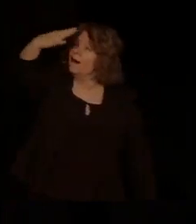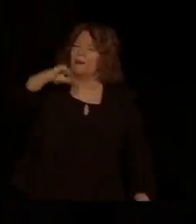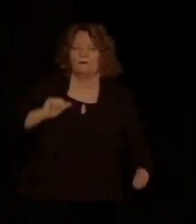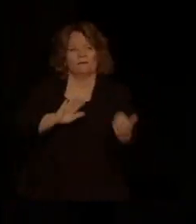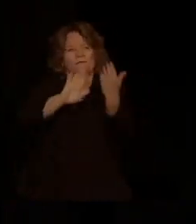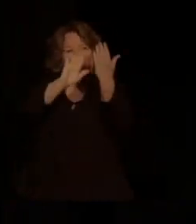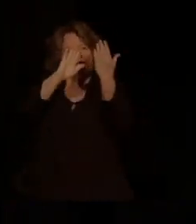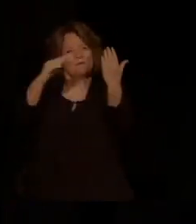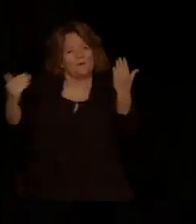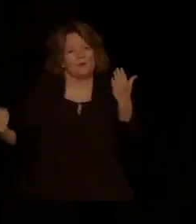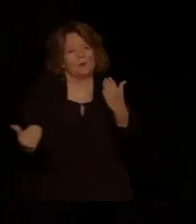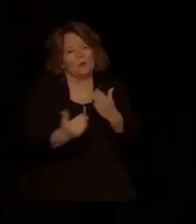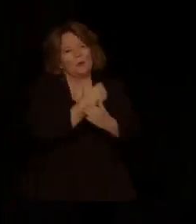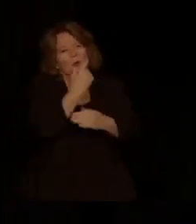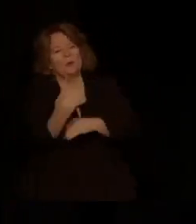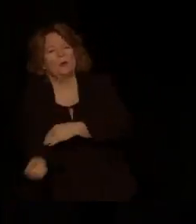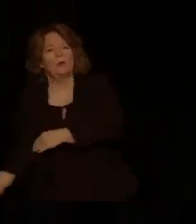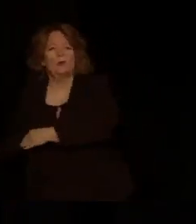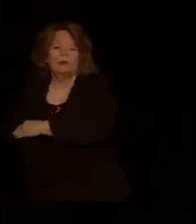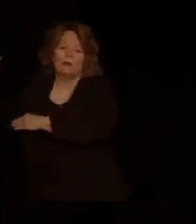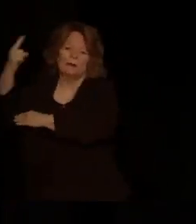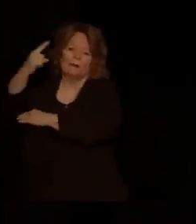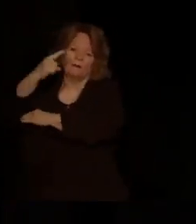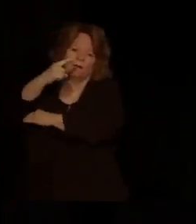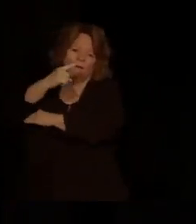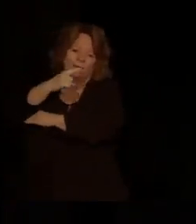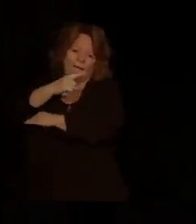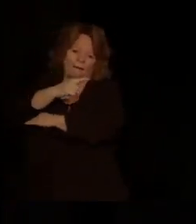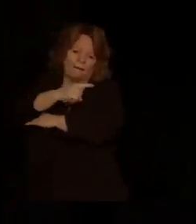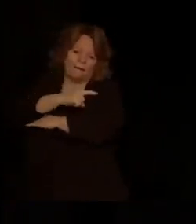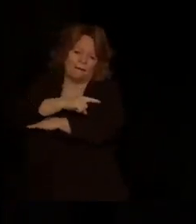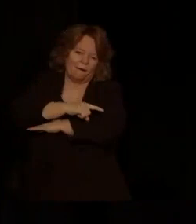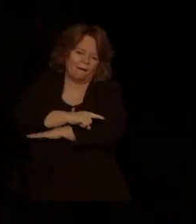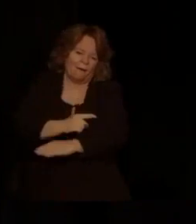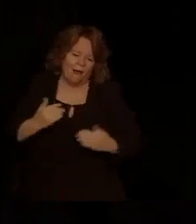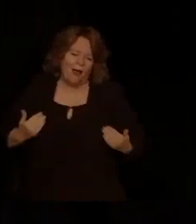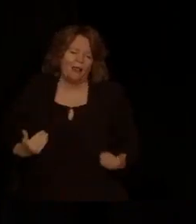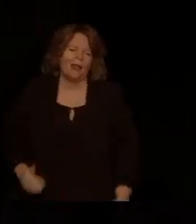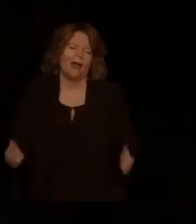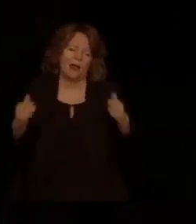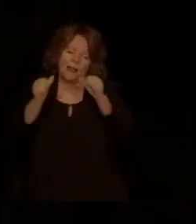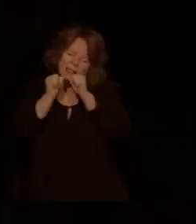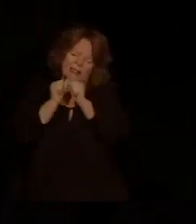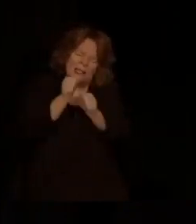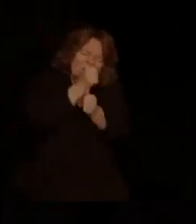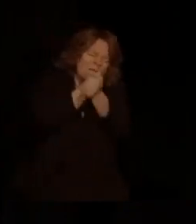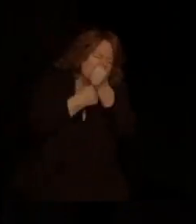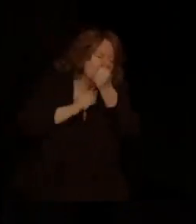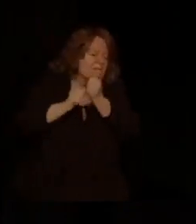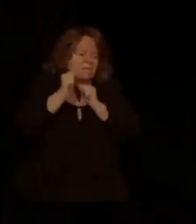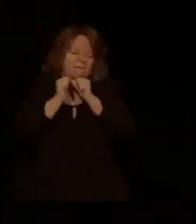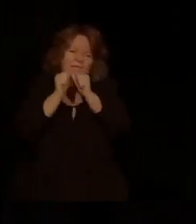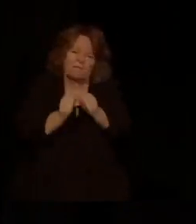new day begun. Let us march on till